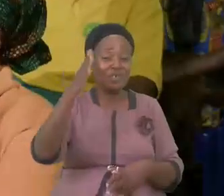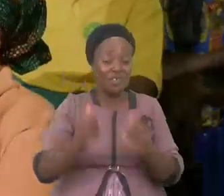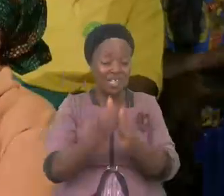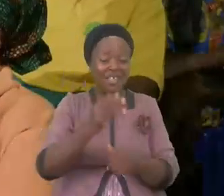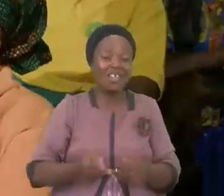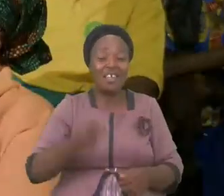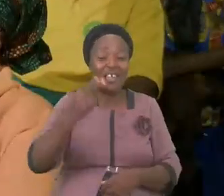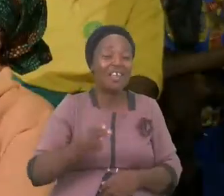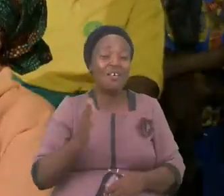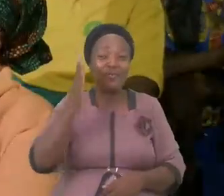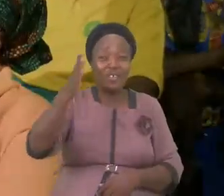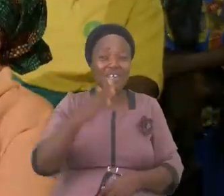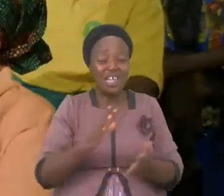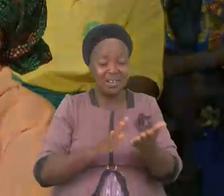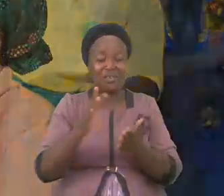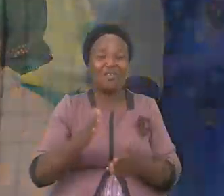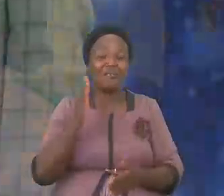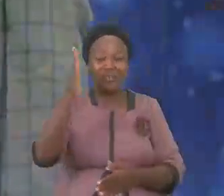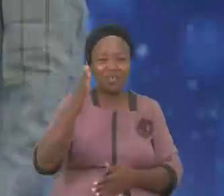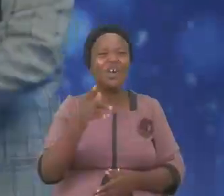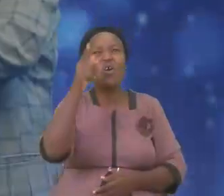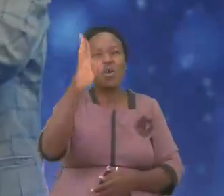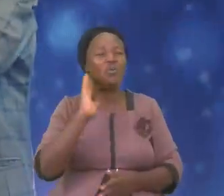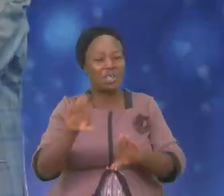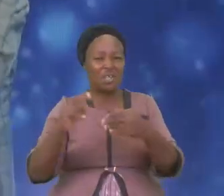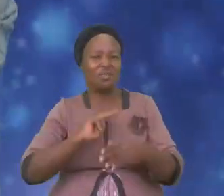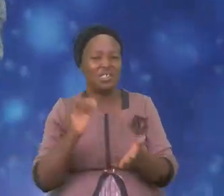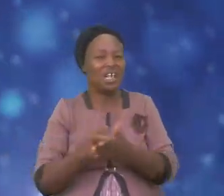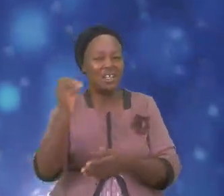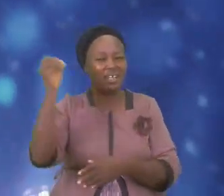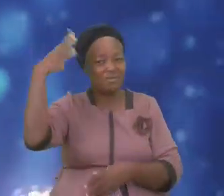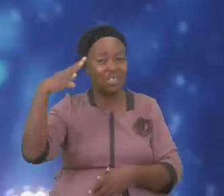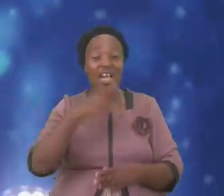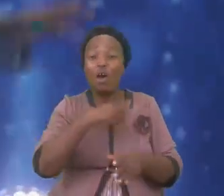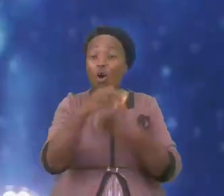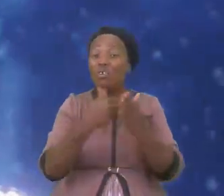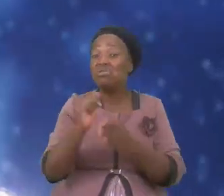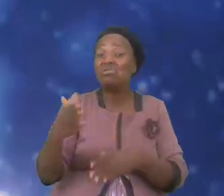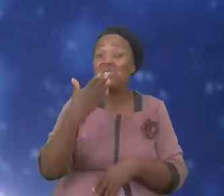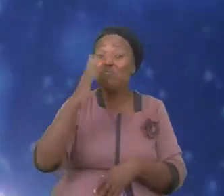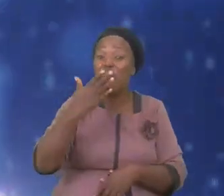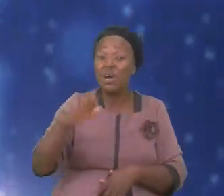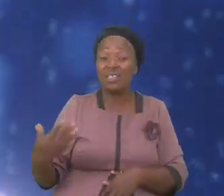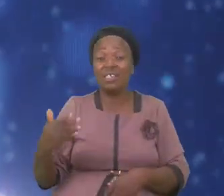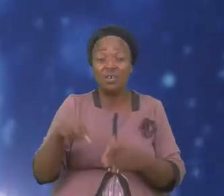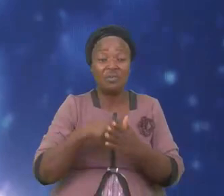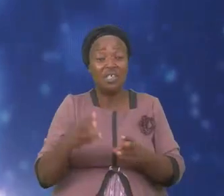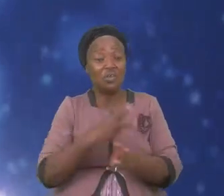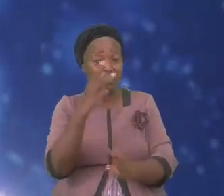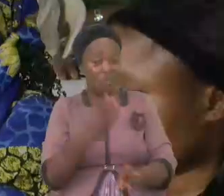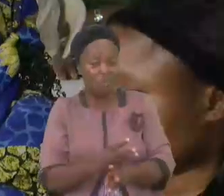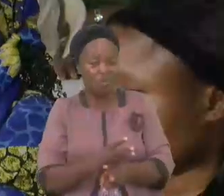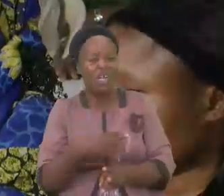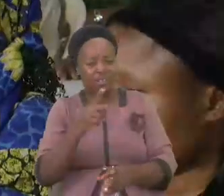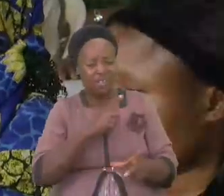those dainties of the world, all those desires of the world, the Lord will cleanse us from them in